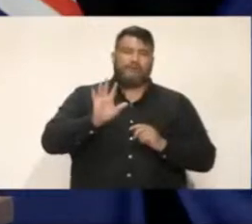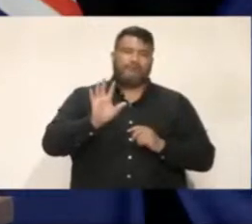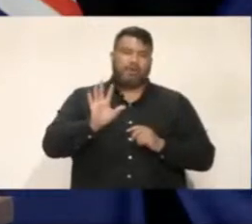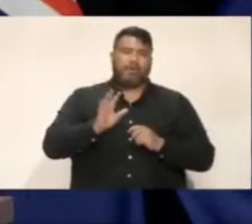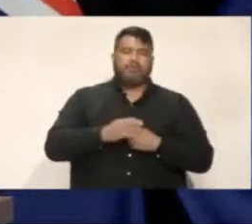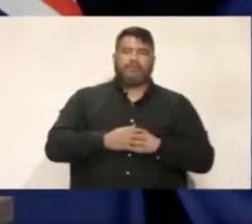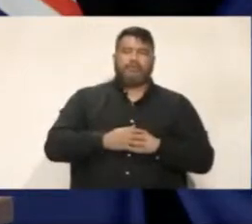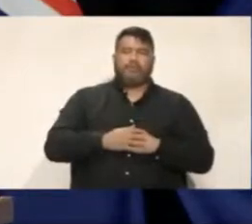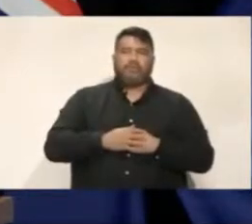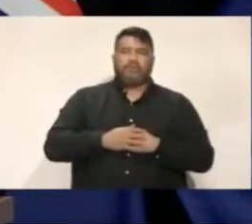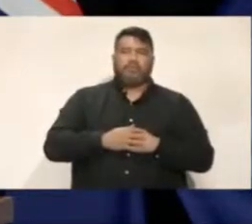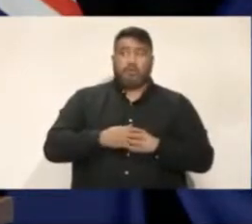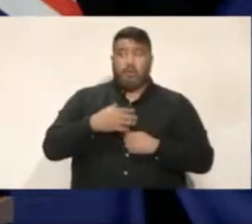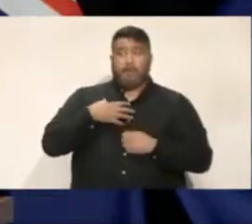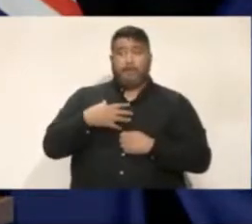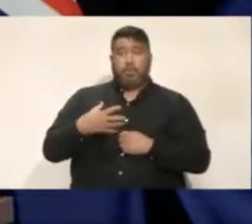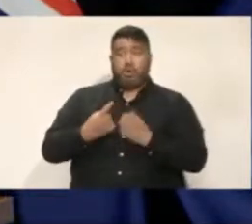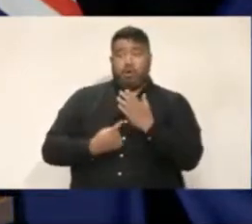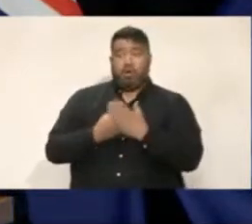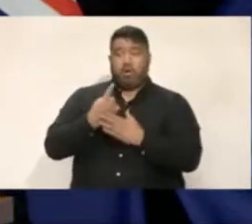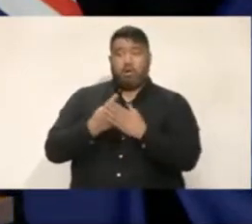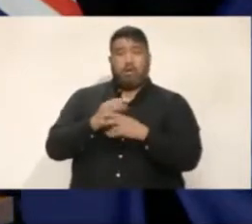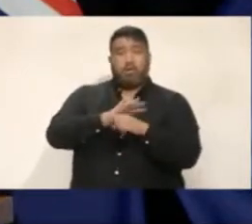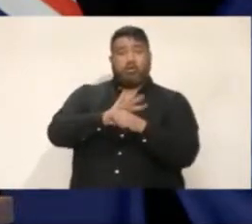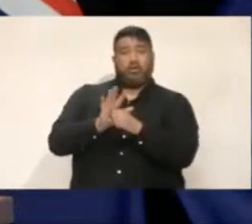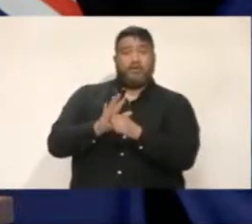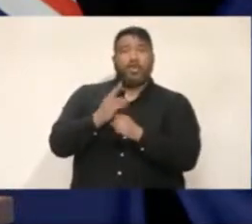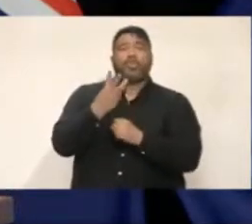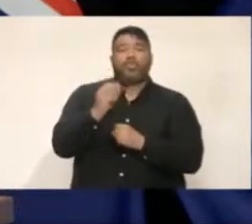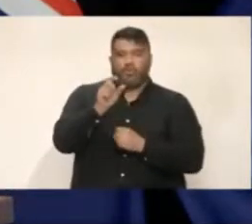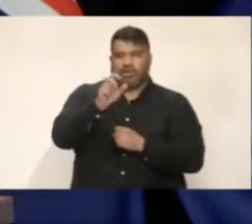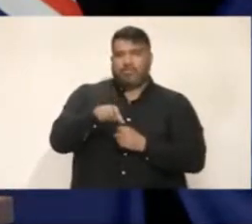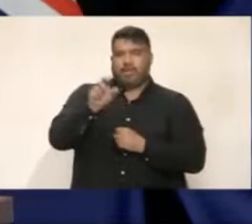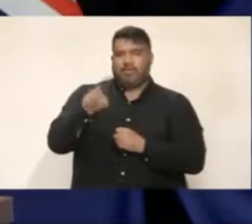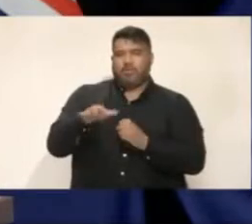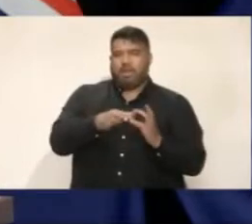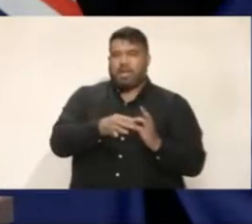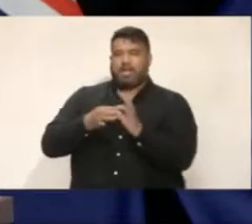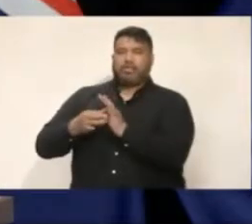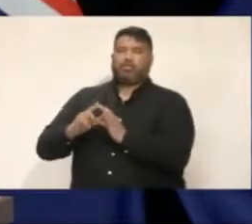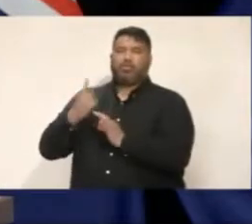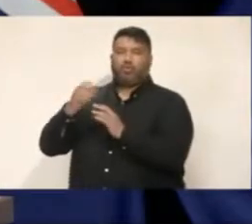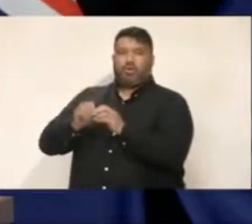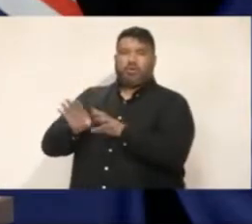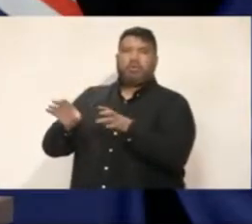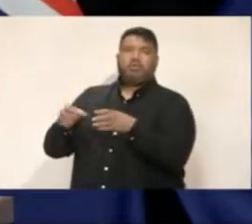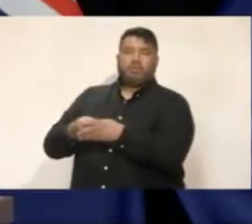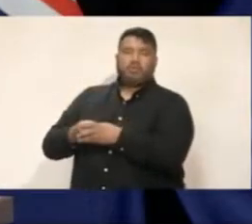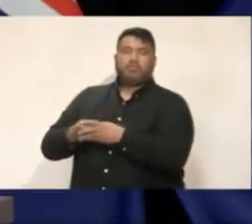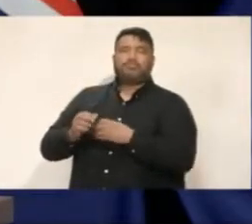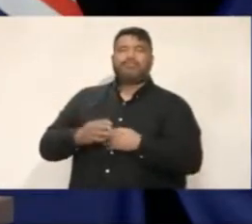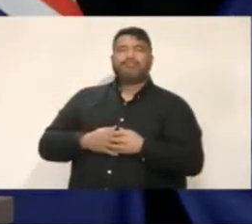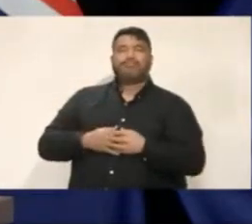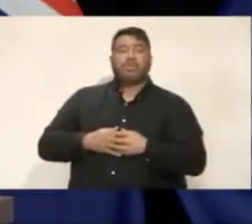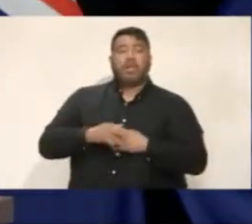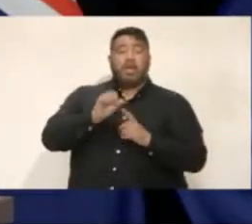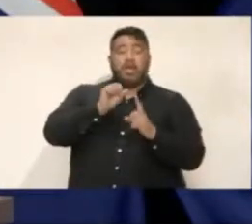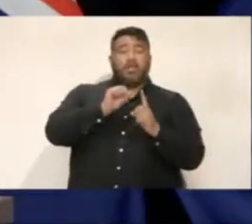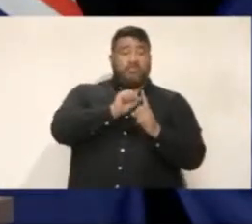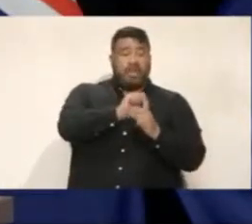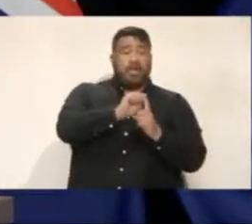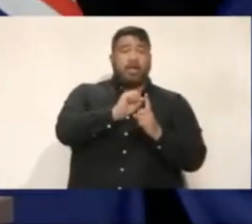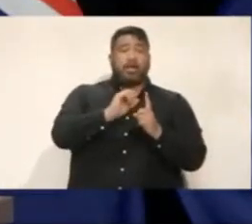cases, all associated with the cluster and detected in people identified as close contacts and already